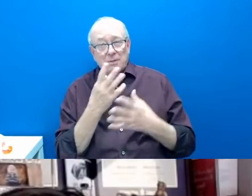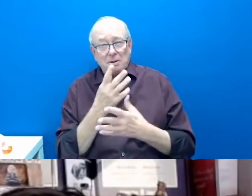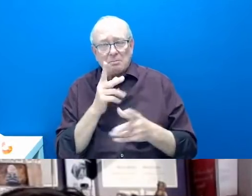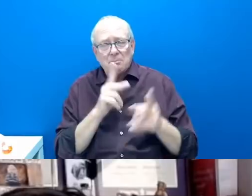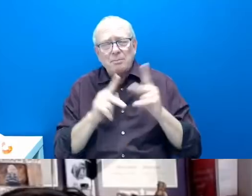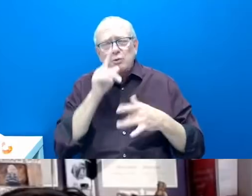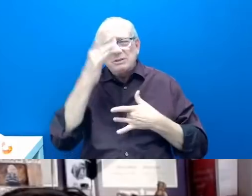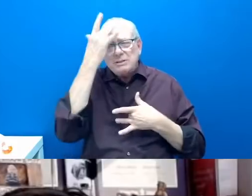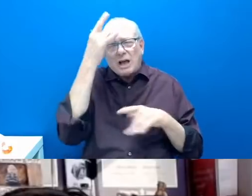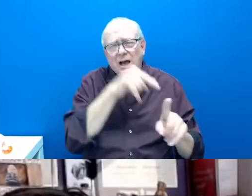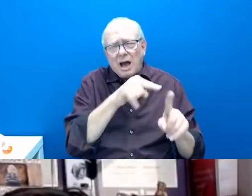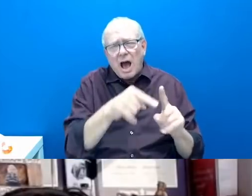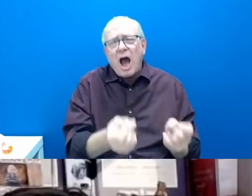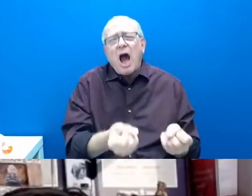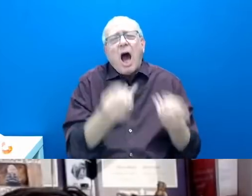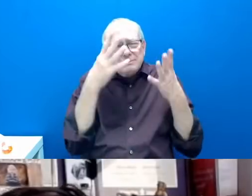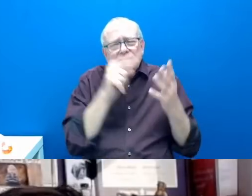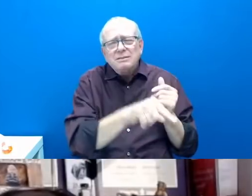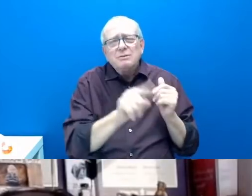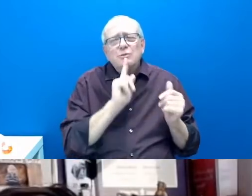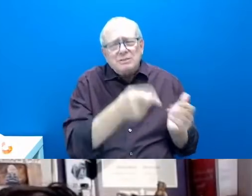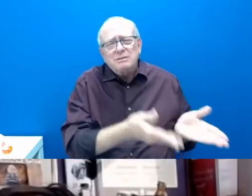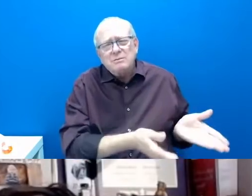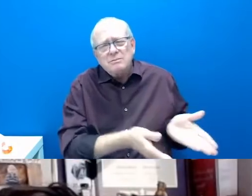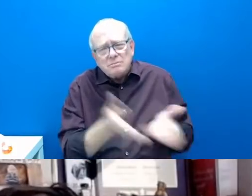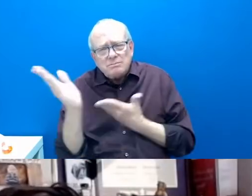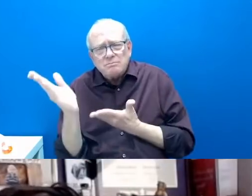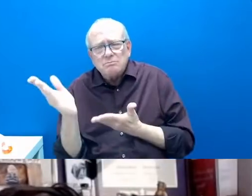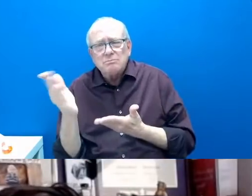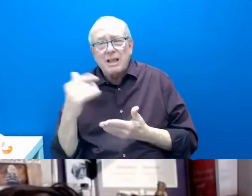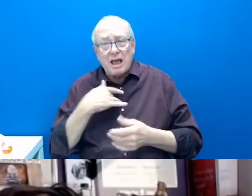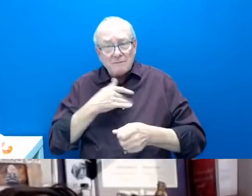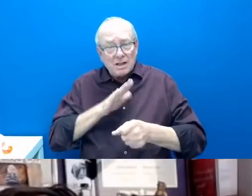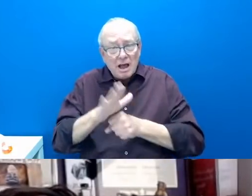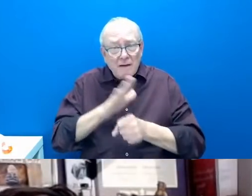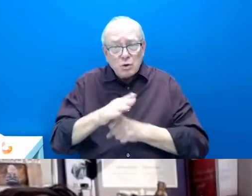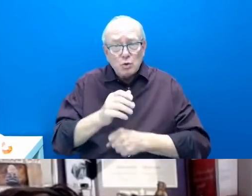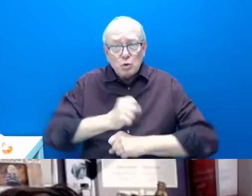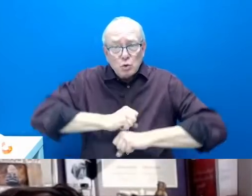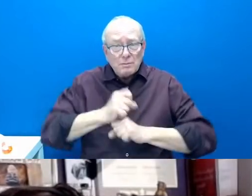to transport if there was room in other jurisdictions?